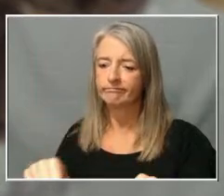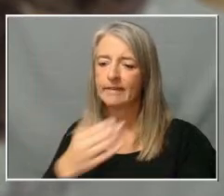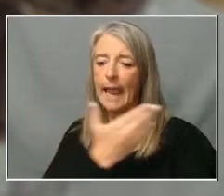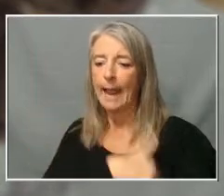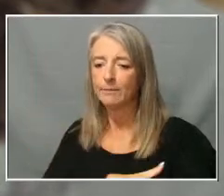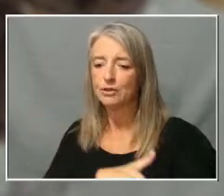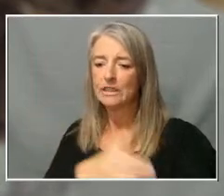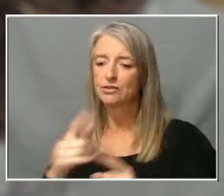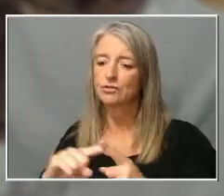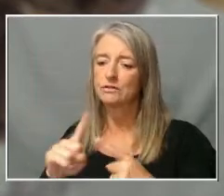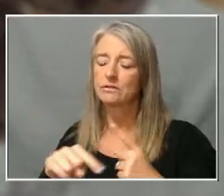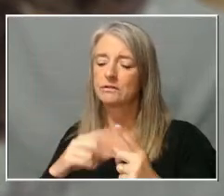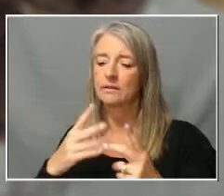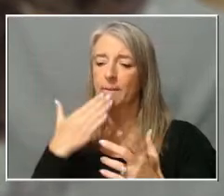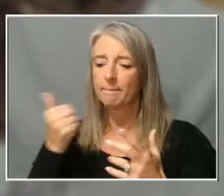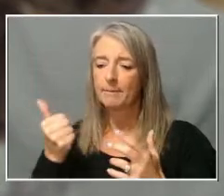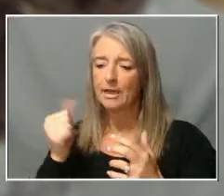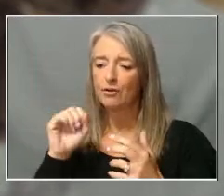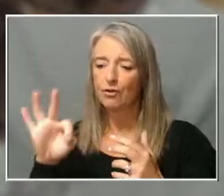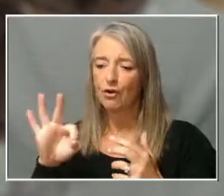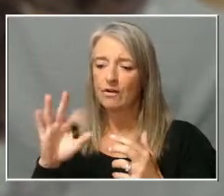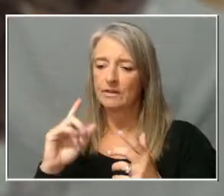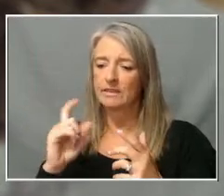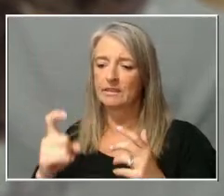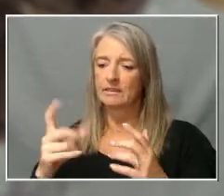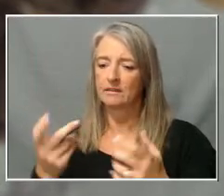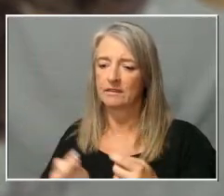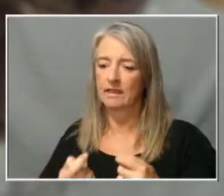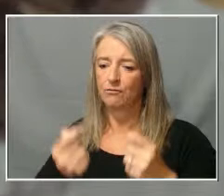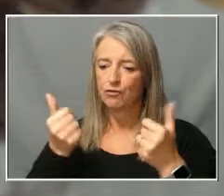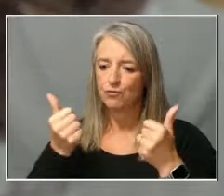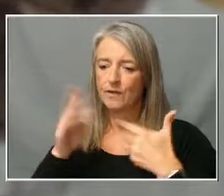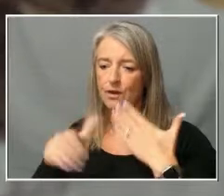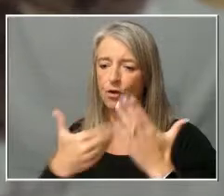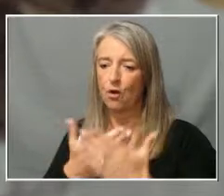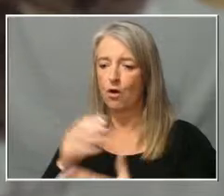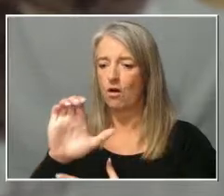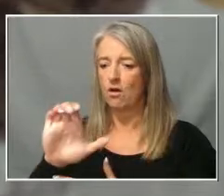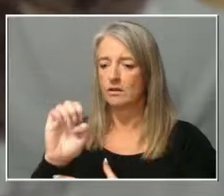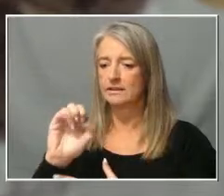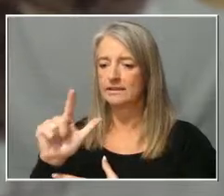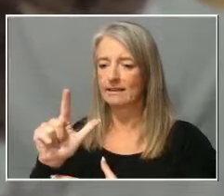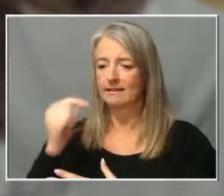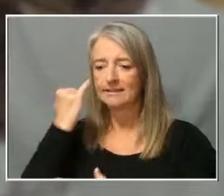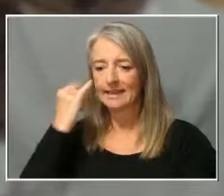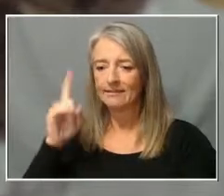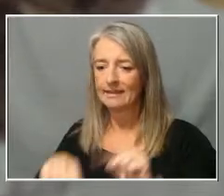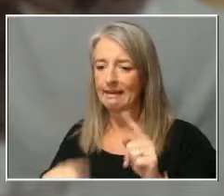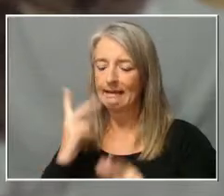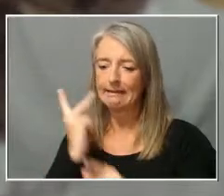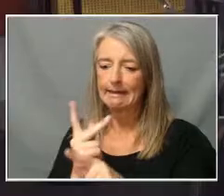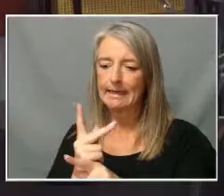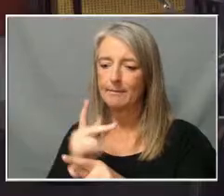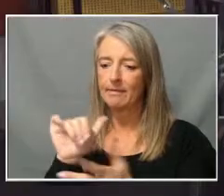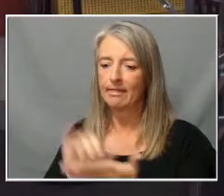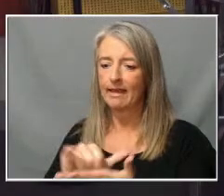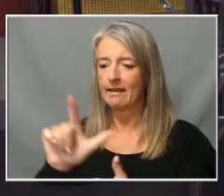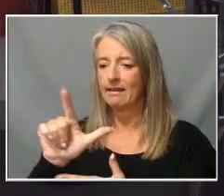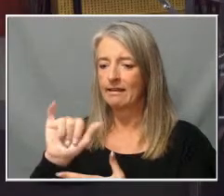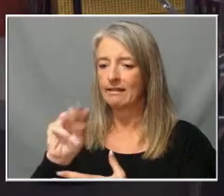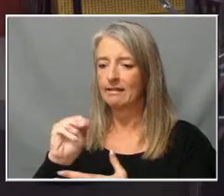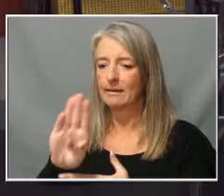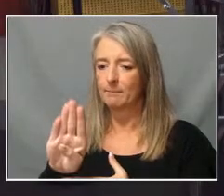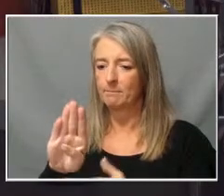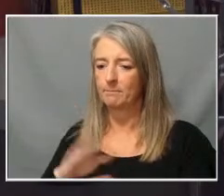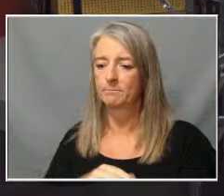going to be much better off getting rid of every last cell if we can't salvage the limb. So Billy, you've told us, you